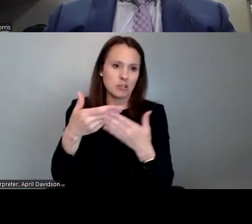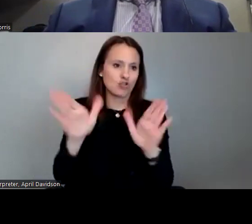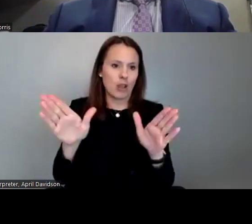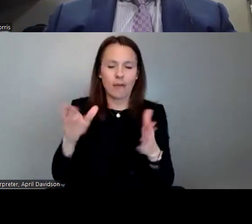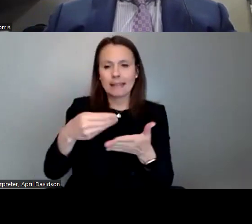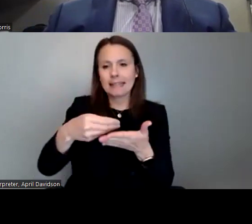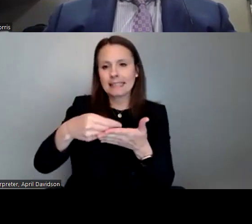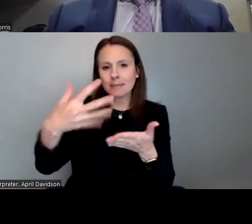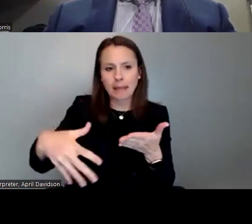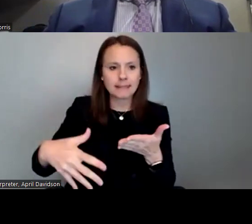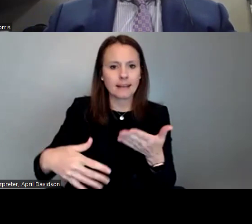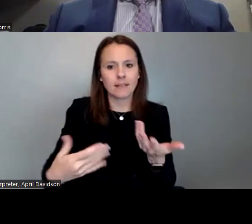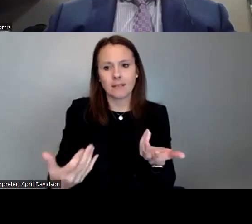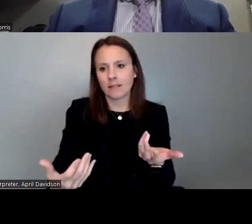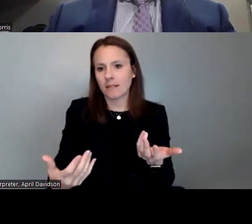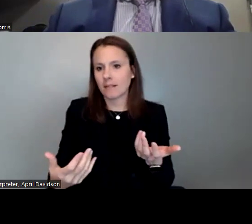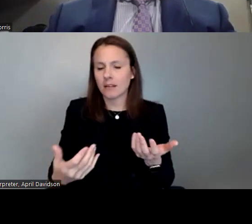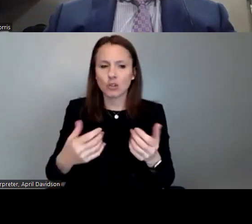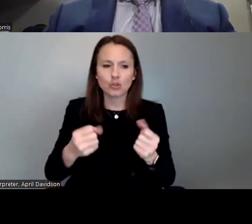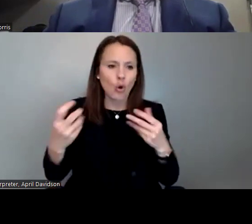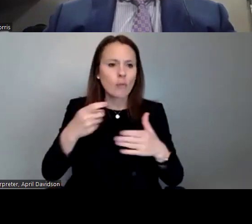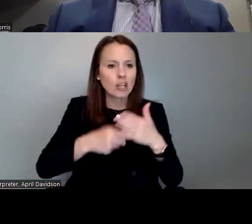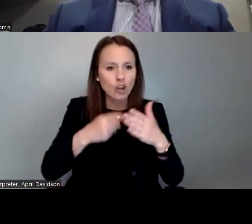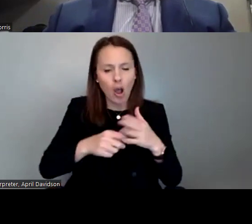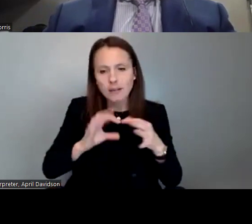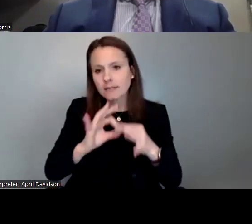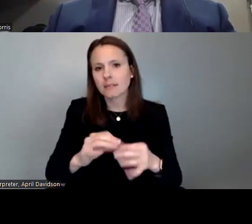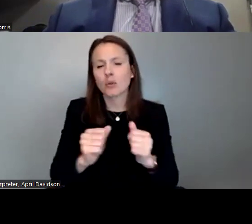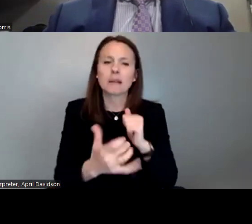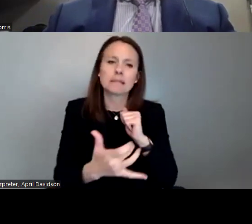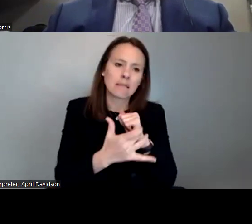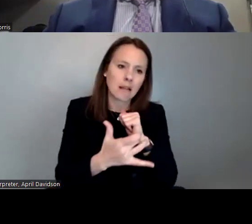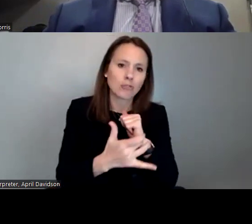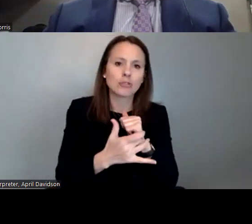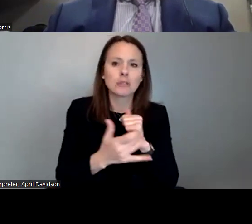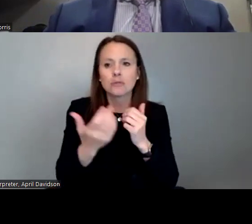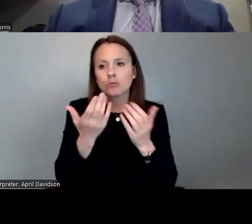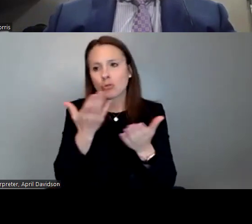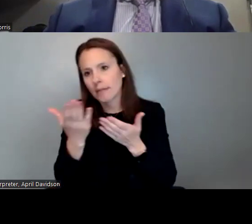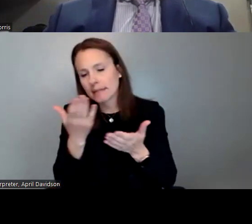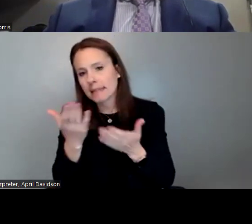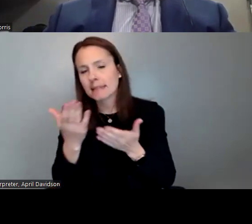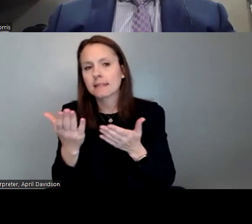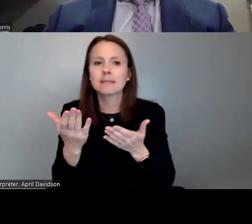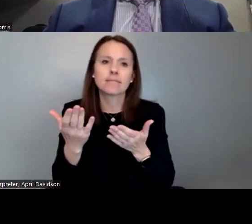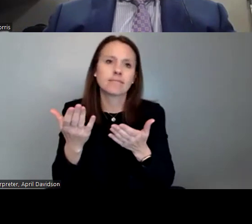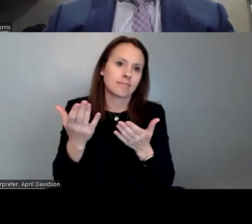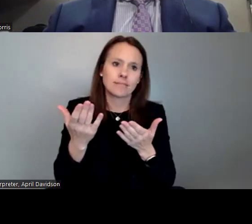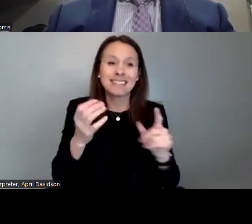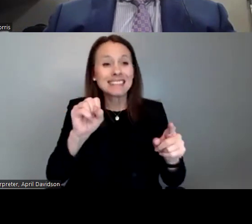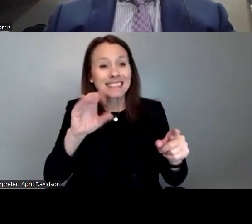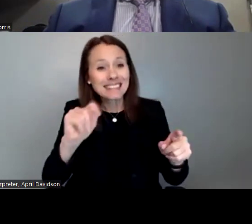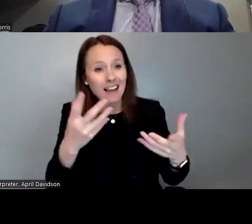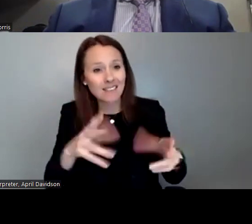expensive. There are costs associated with the technology, the services. You know, Scott